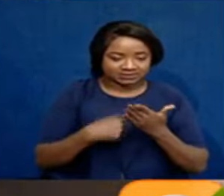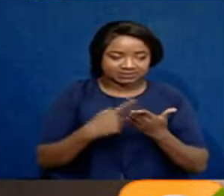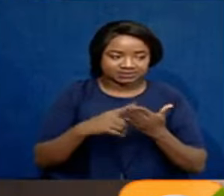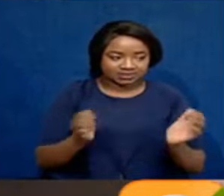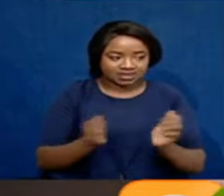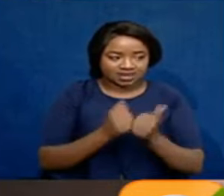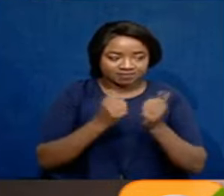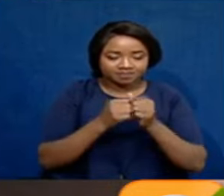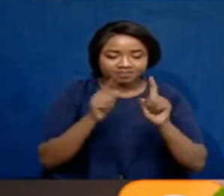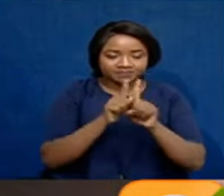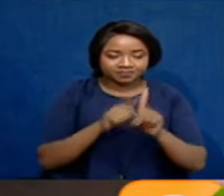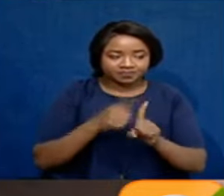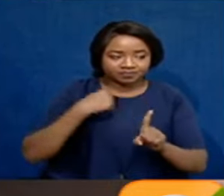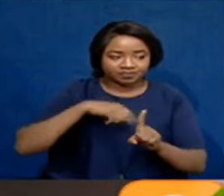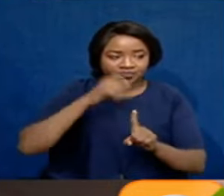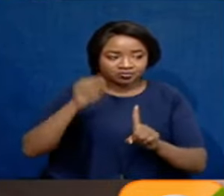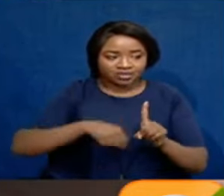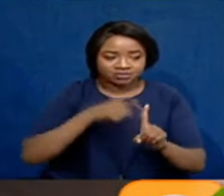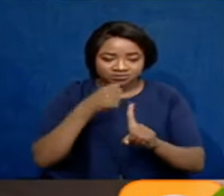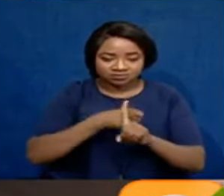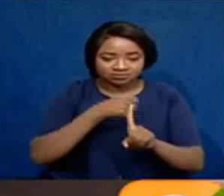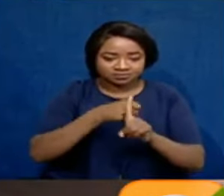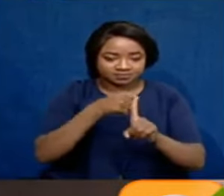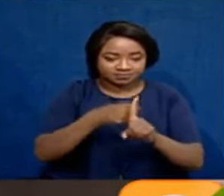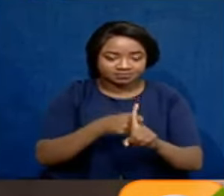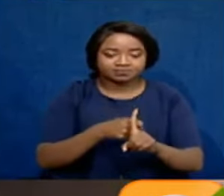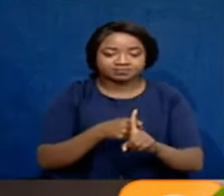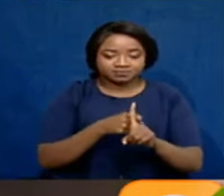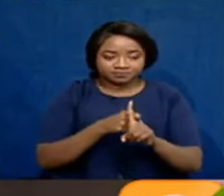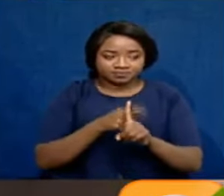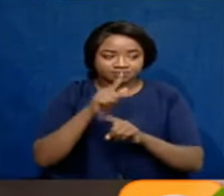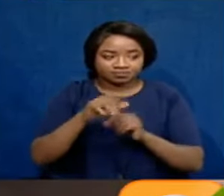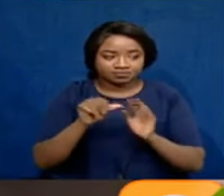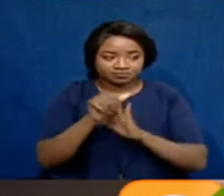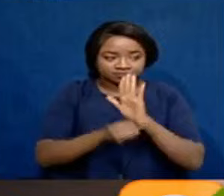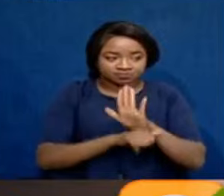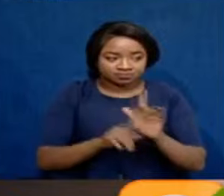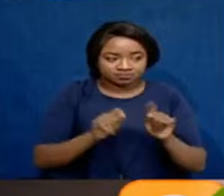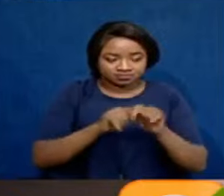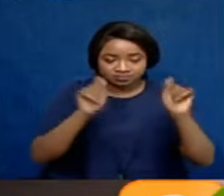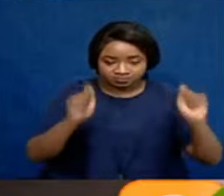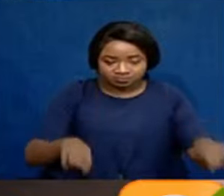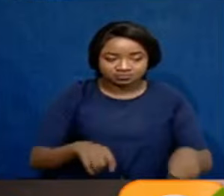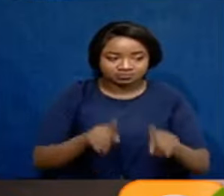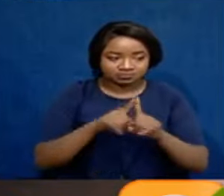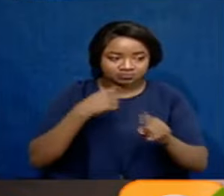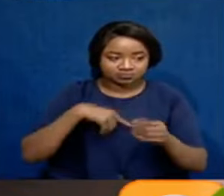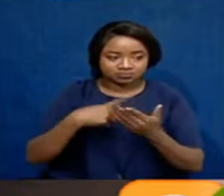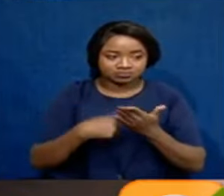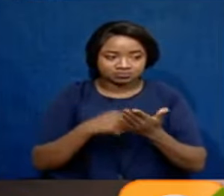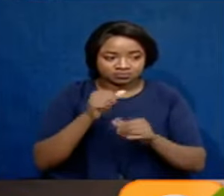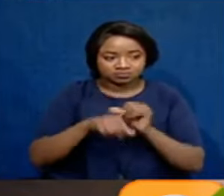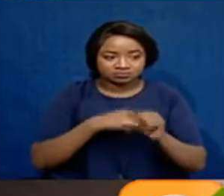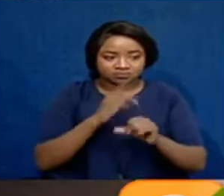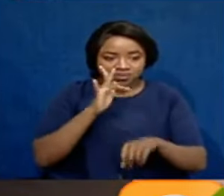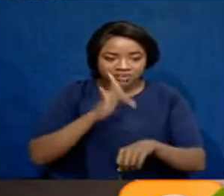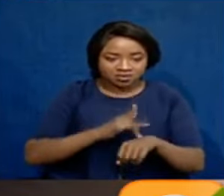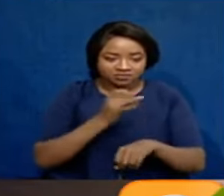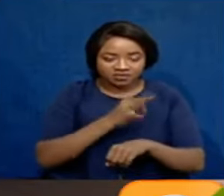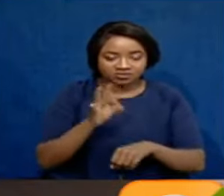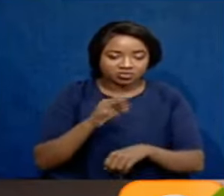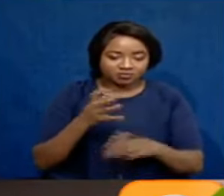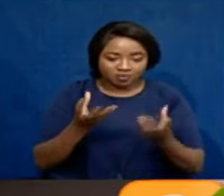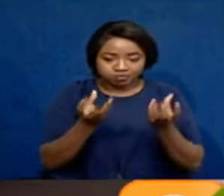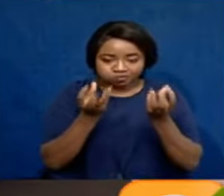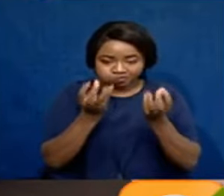push the men's health on the agenda table, and it is high time we talk about the effects of prostate cancer among the